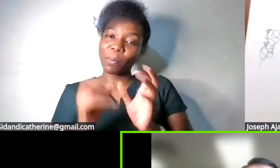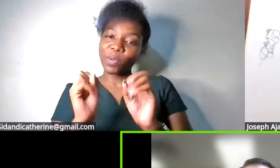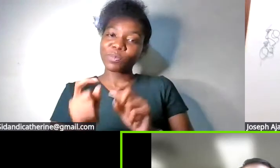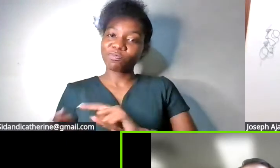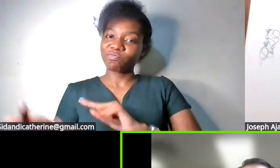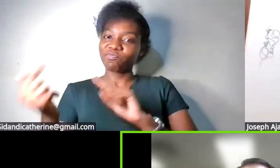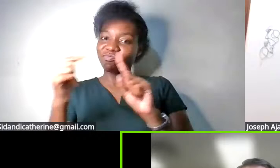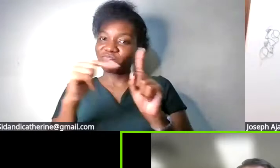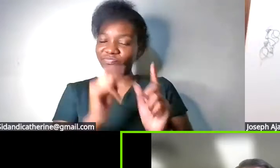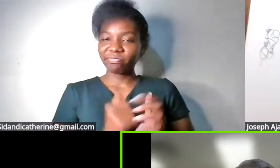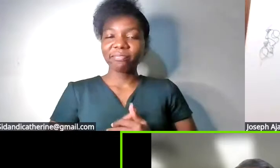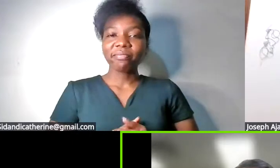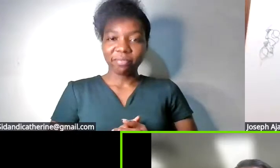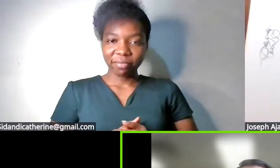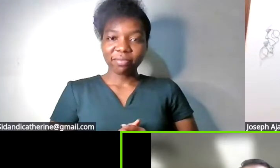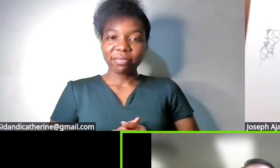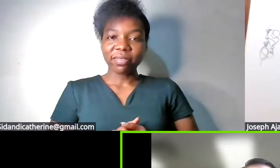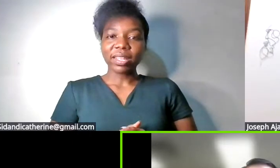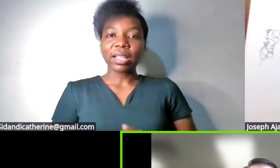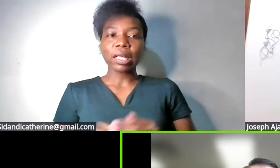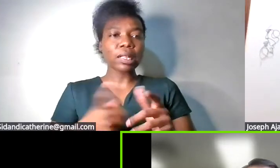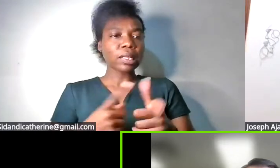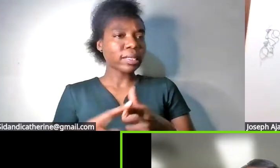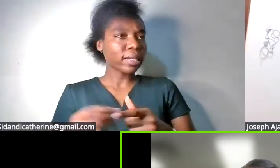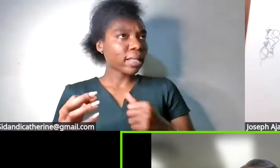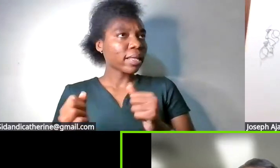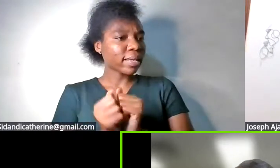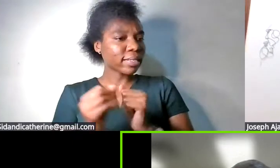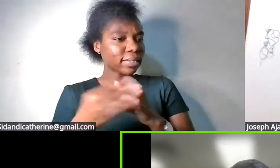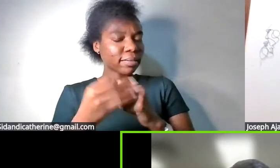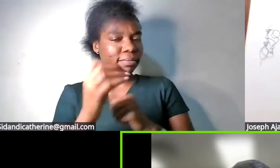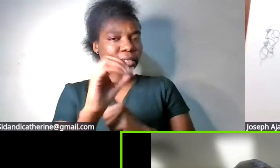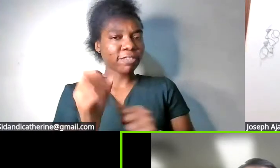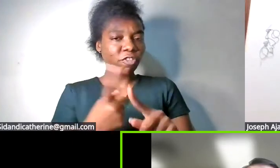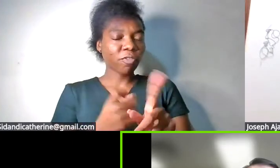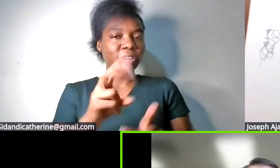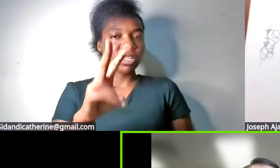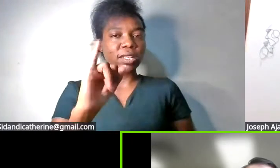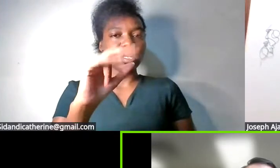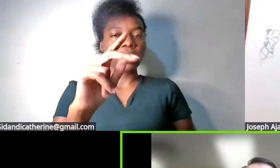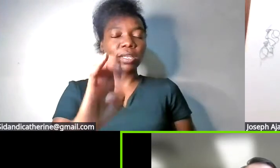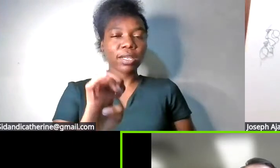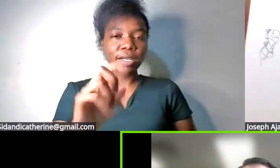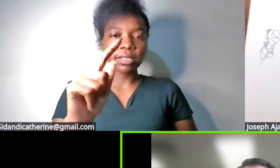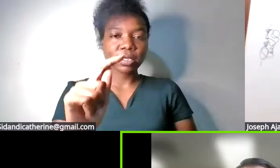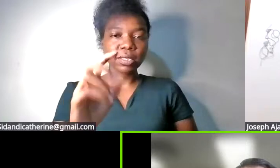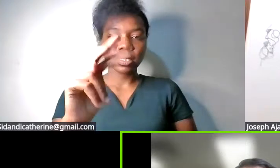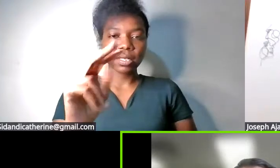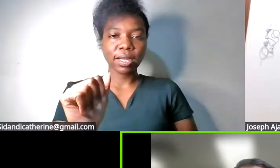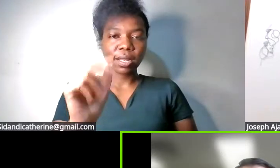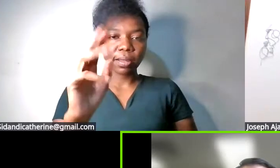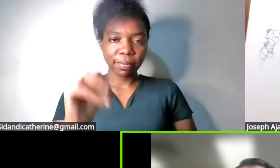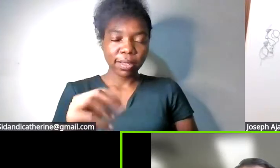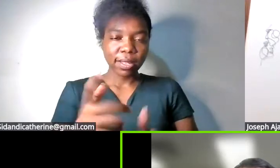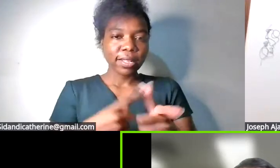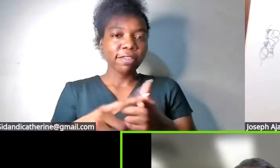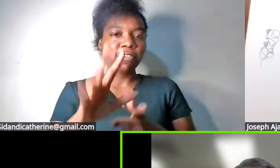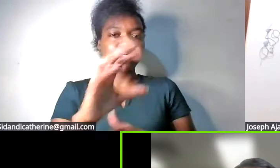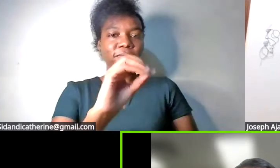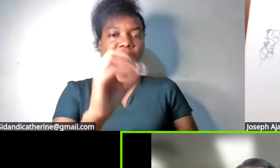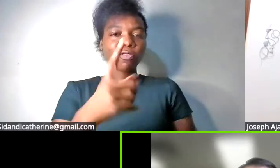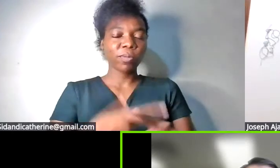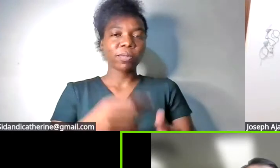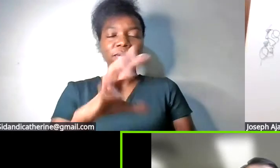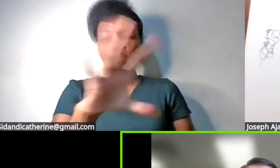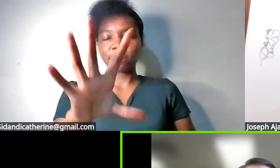18% from Vietnam, 10% from the Middle East, and currently we have about 5% from the African